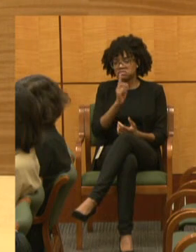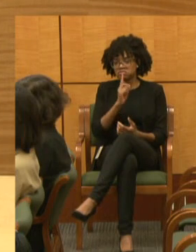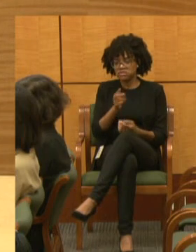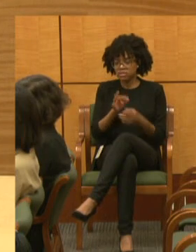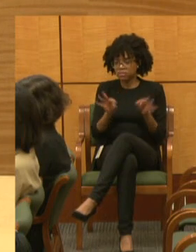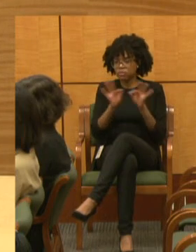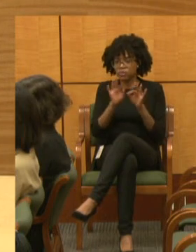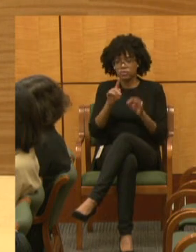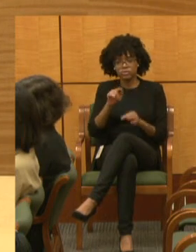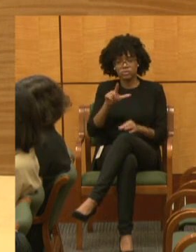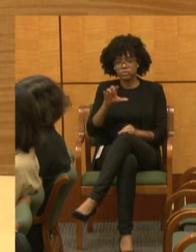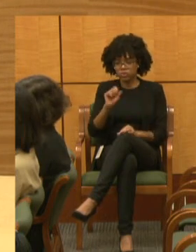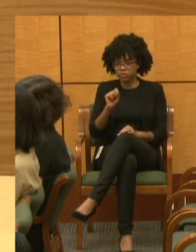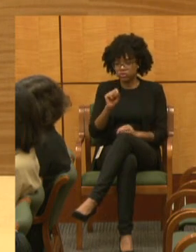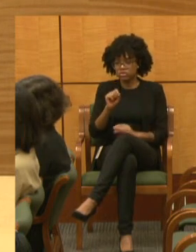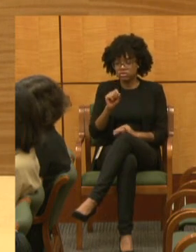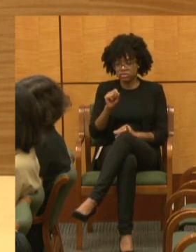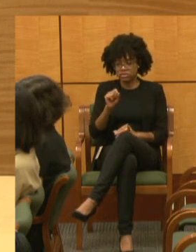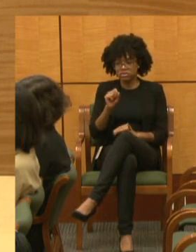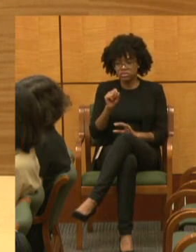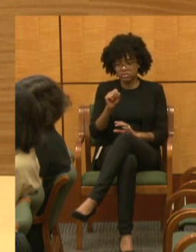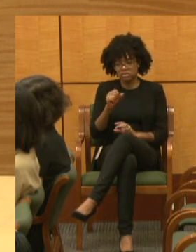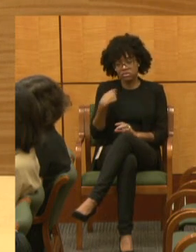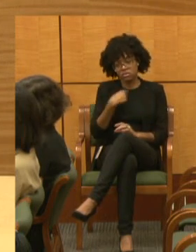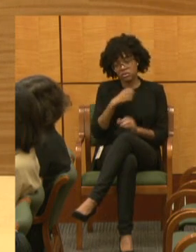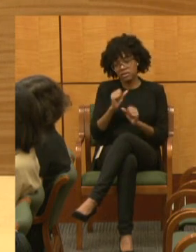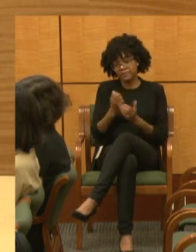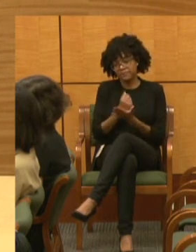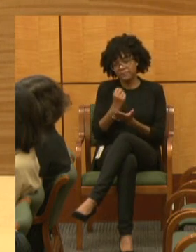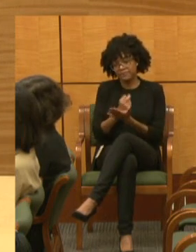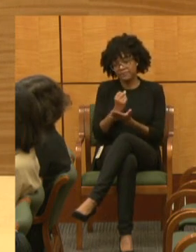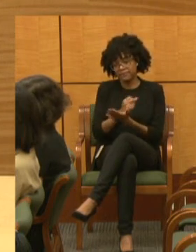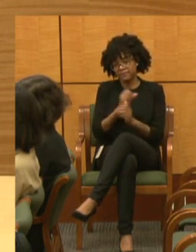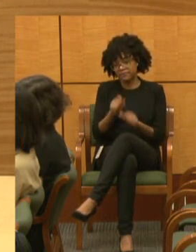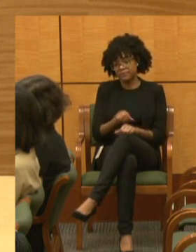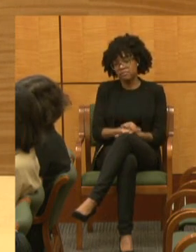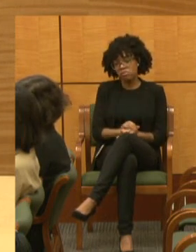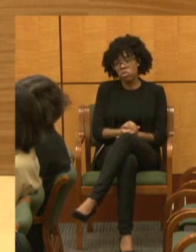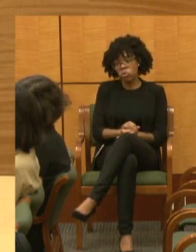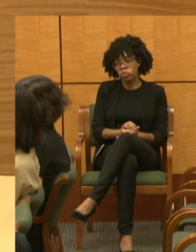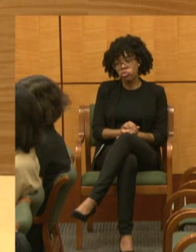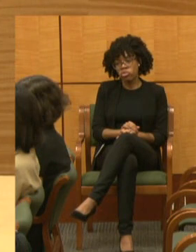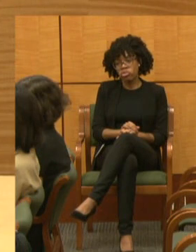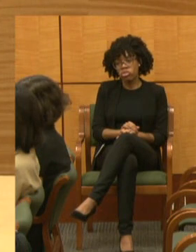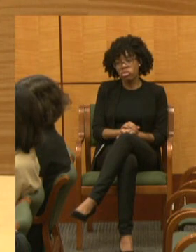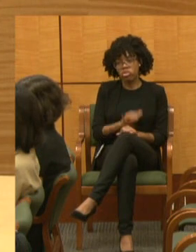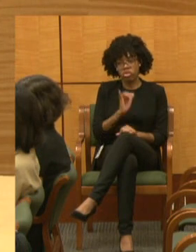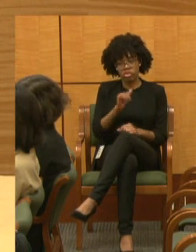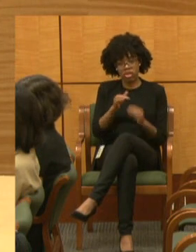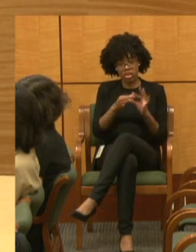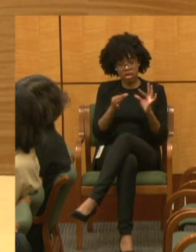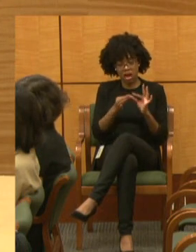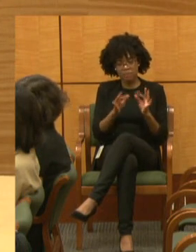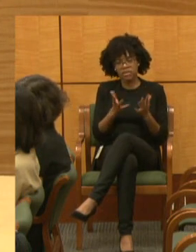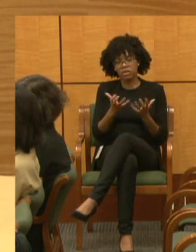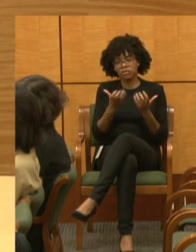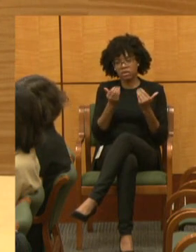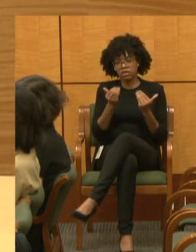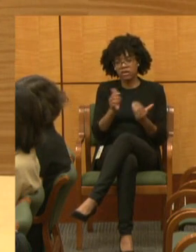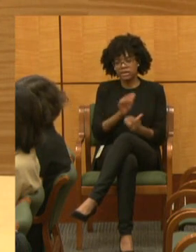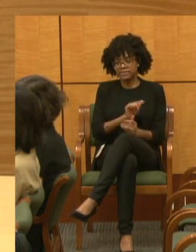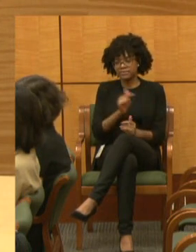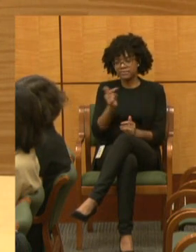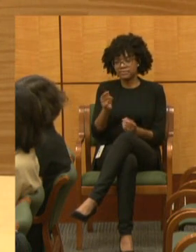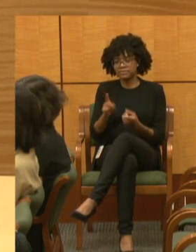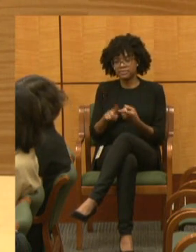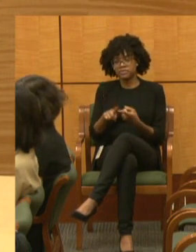that pharmacies can leverage and utilize. With that, I just wanted to turn it over